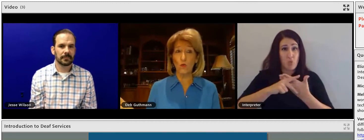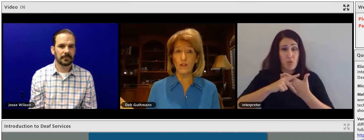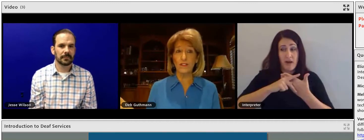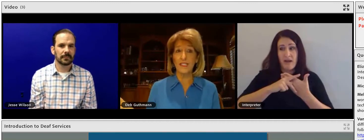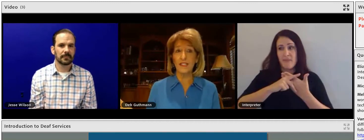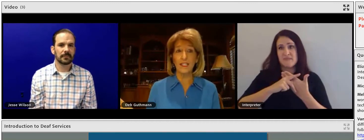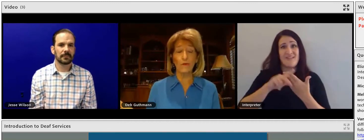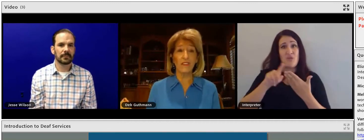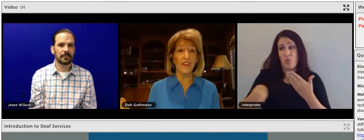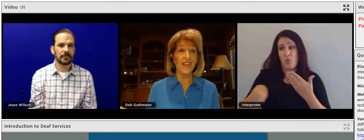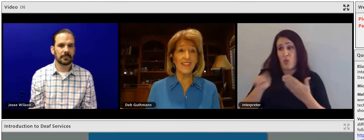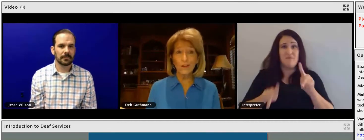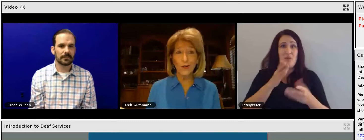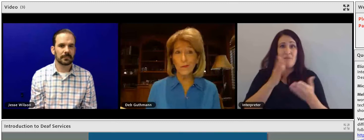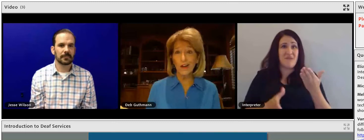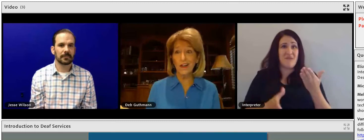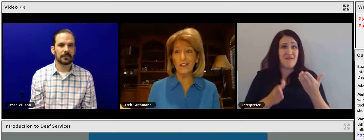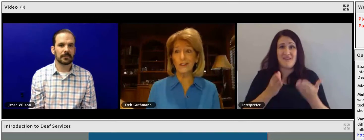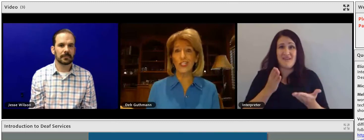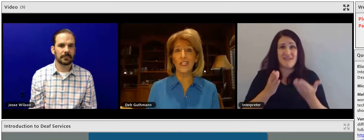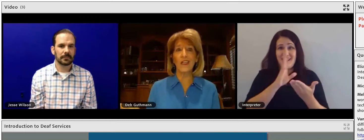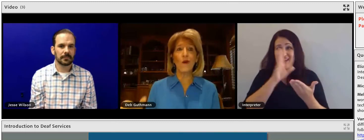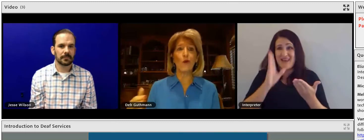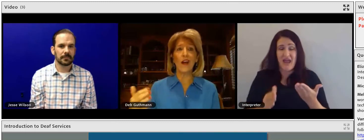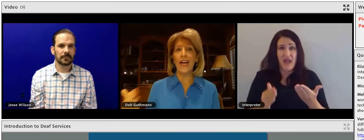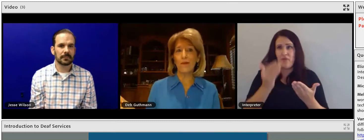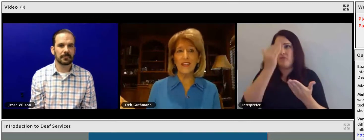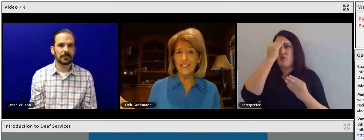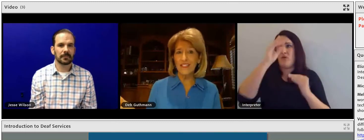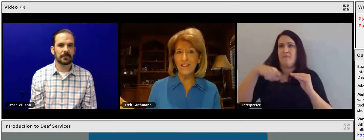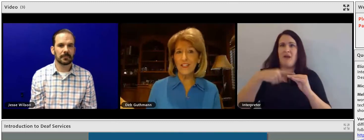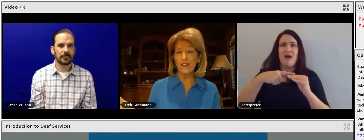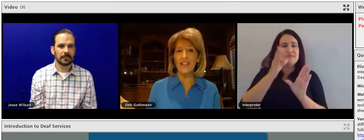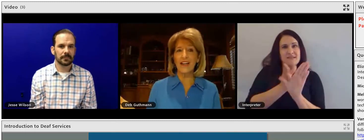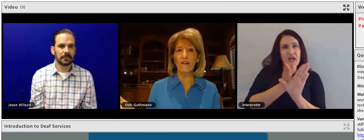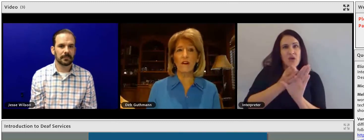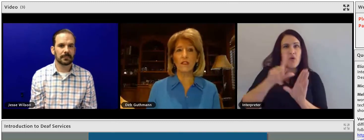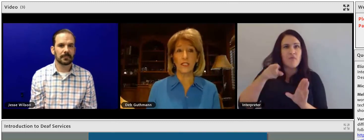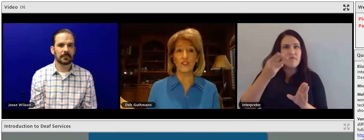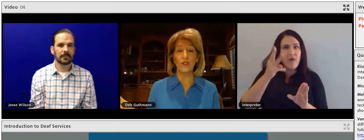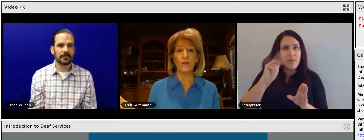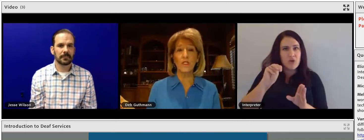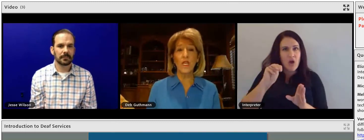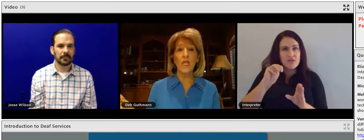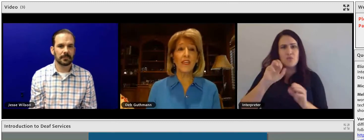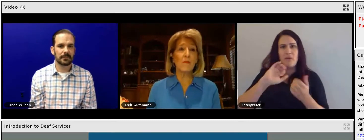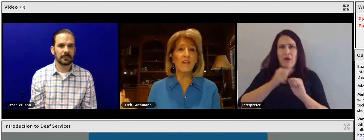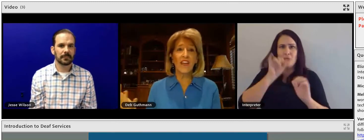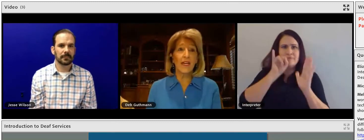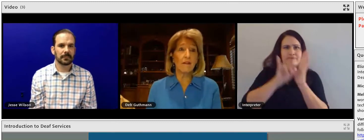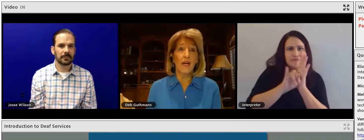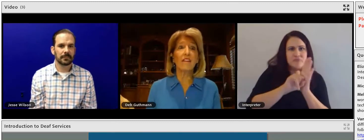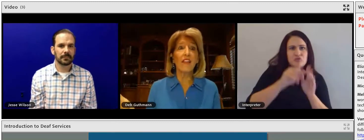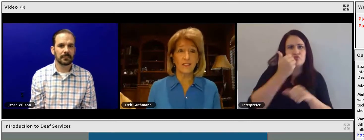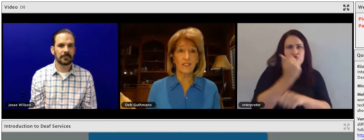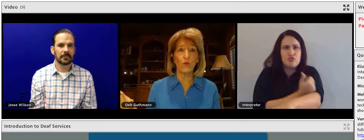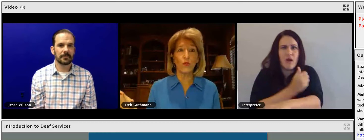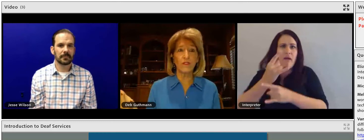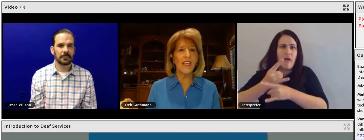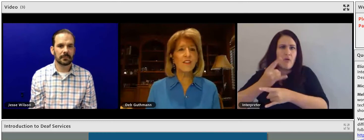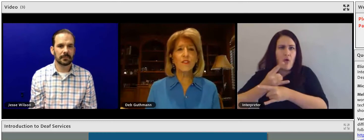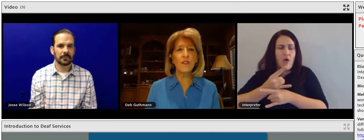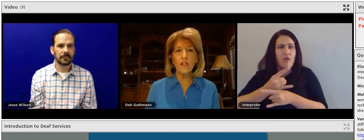may never have had a course dealing with psychopharmacology or how to identify drug and alcohol issues. They may have